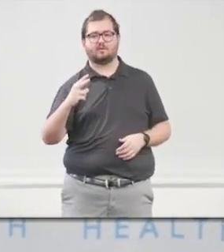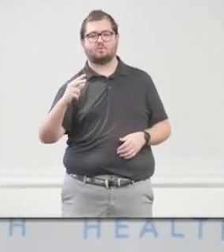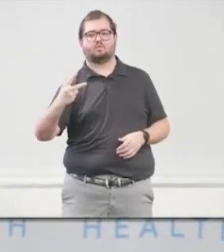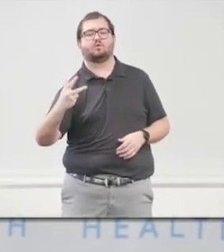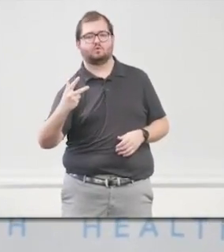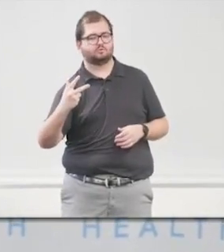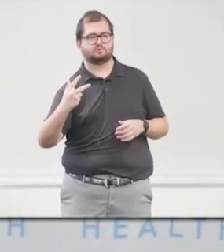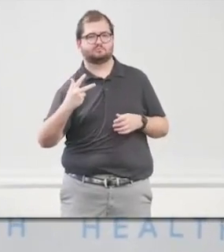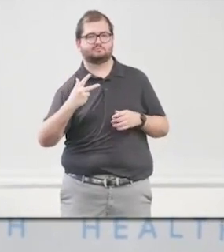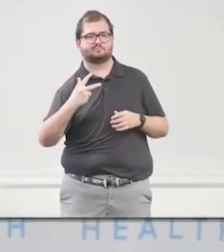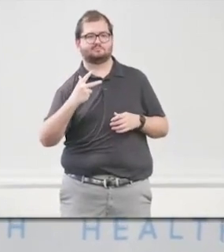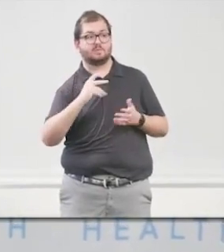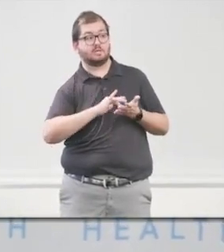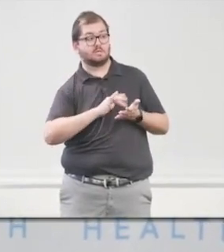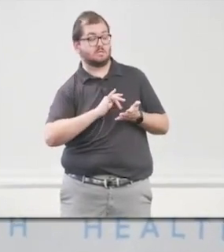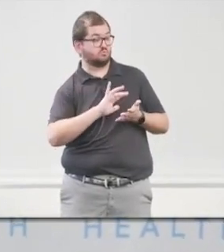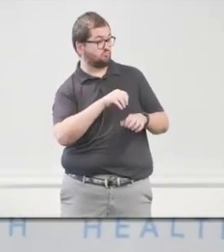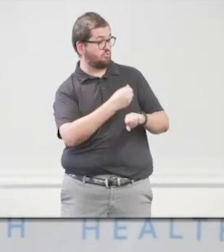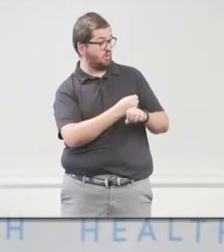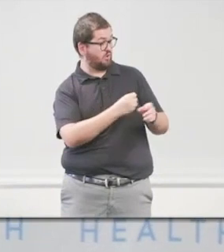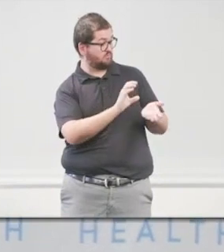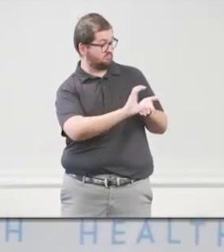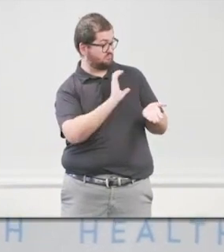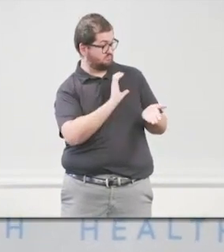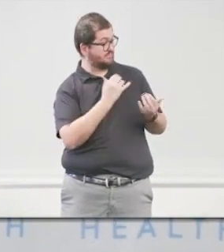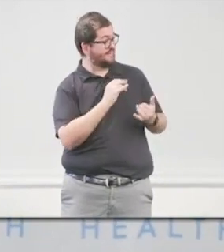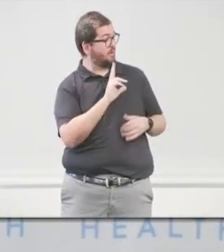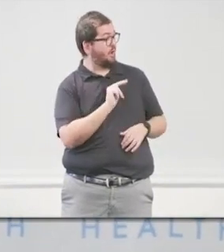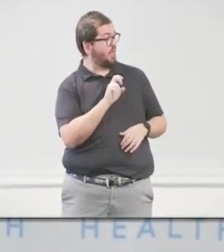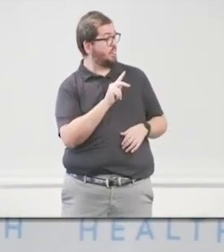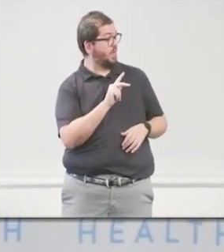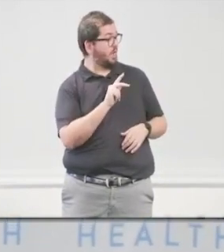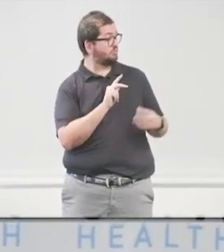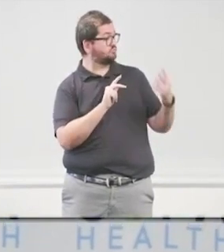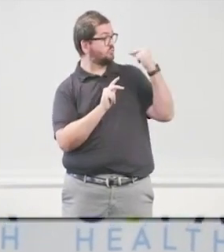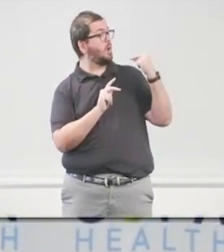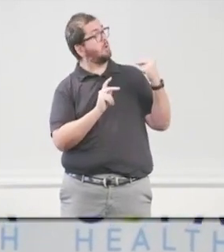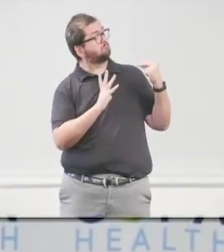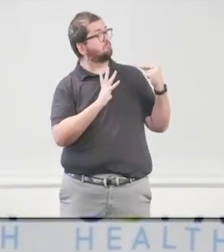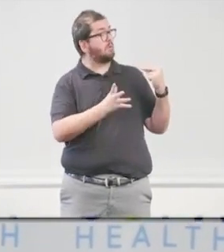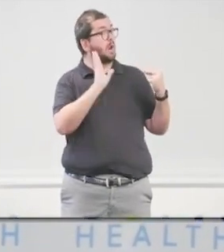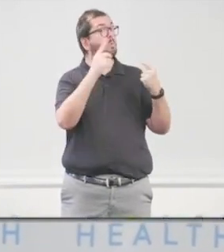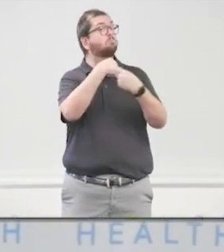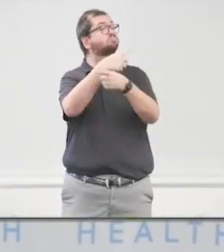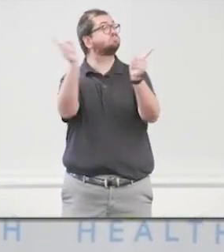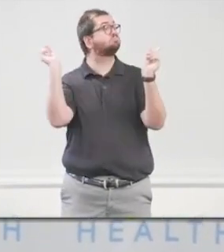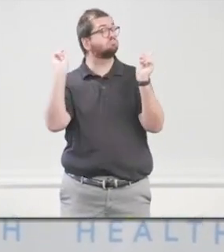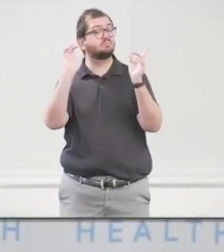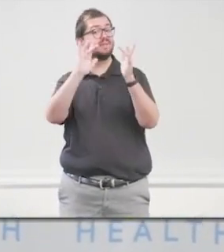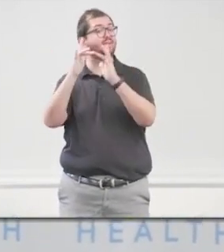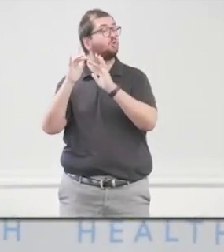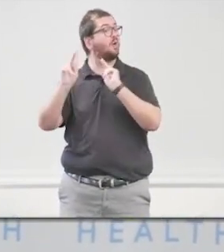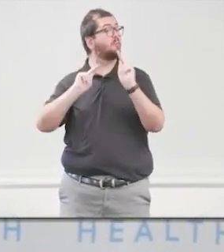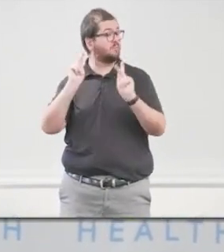these same attacks, where they lock up your data and ask you to pay to unlock it. If you won't do that, then they'll threaten to leak your data out to the internet or out to the